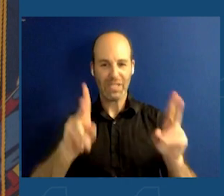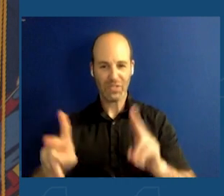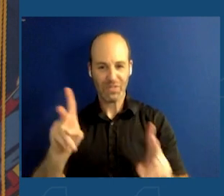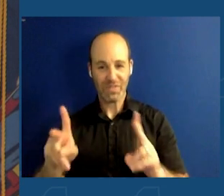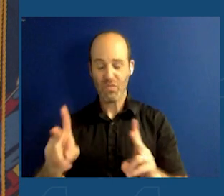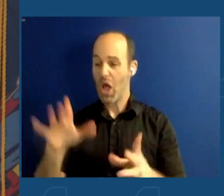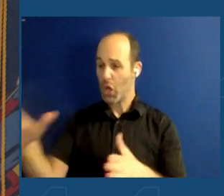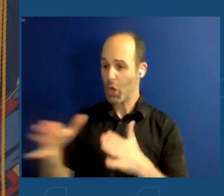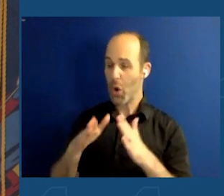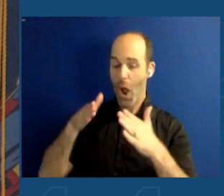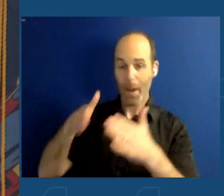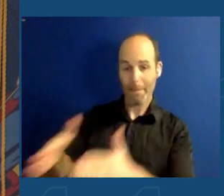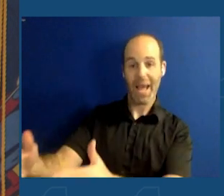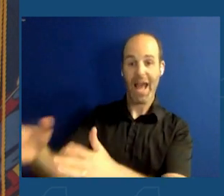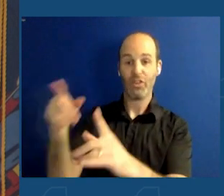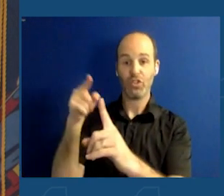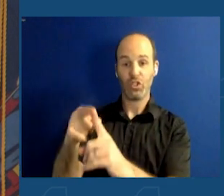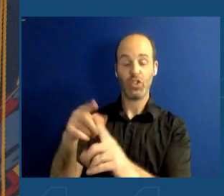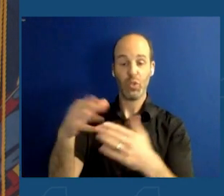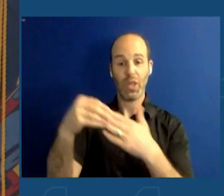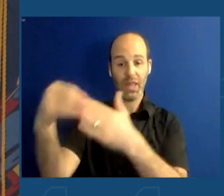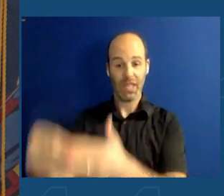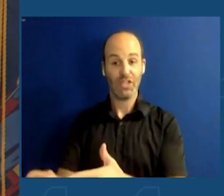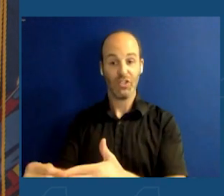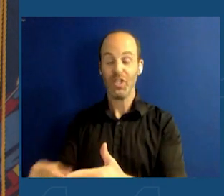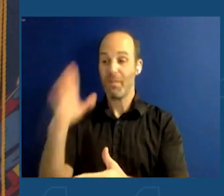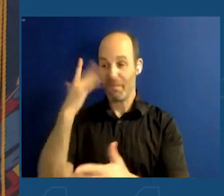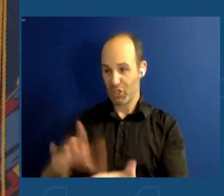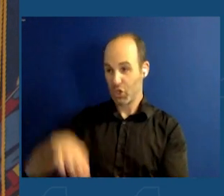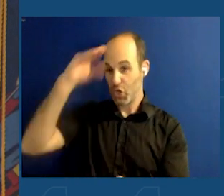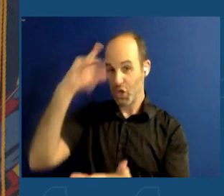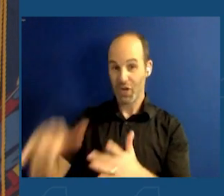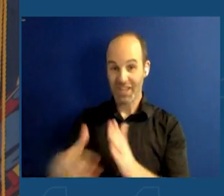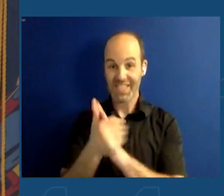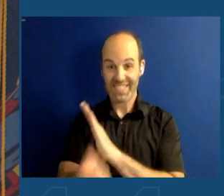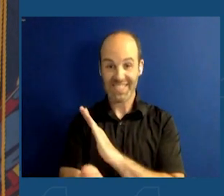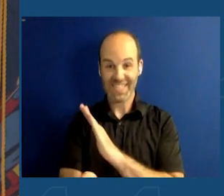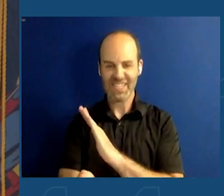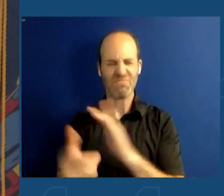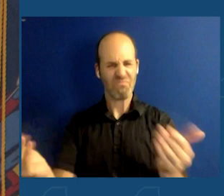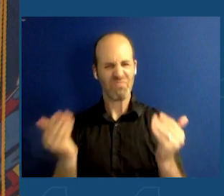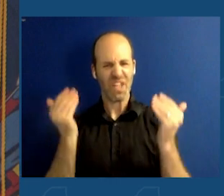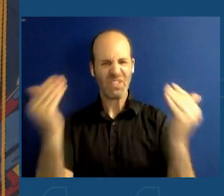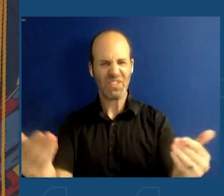you're learning right here as a member of this. So thank you, everybody. Let's go